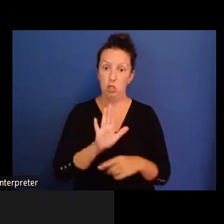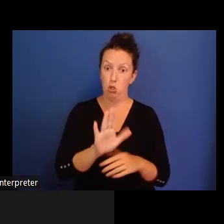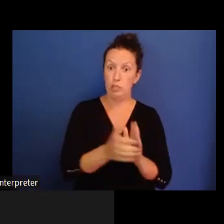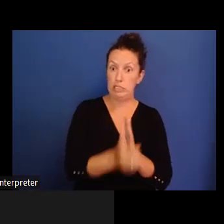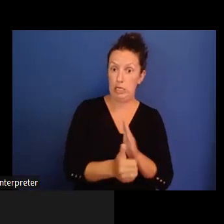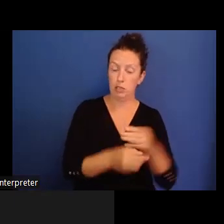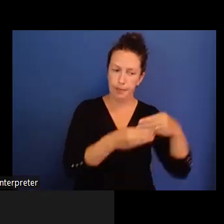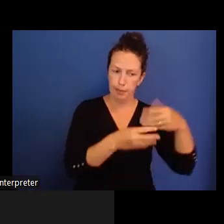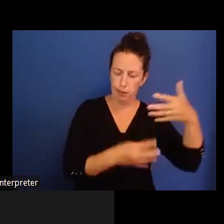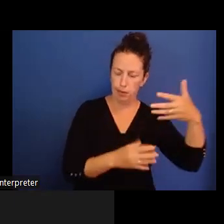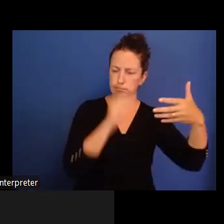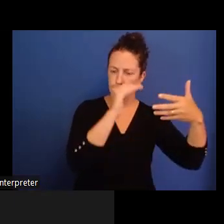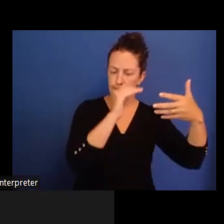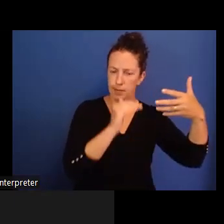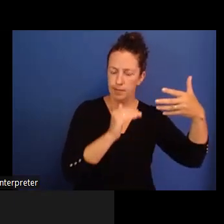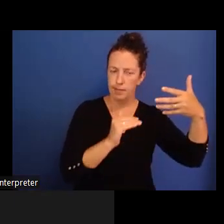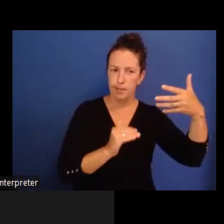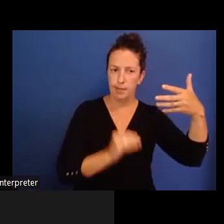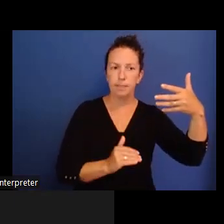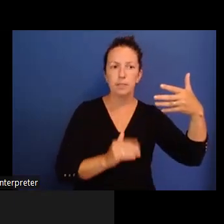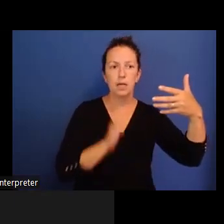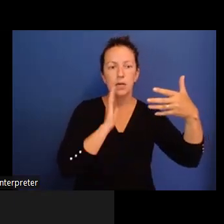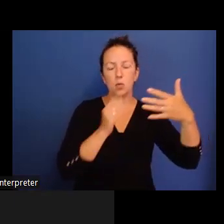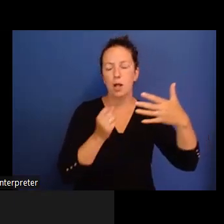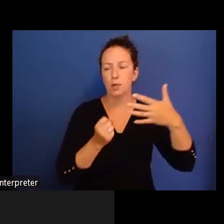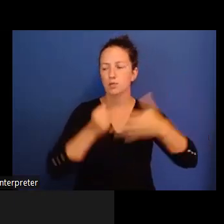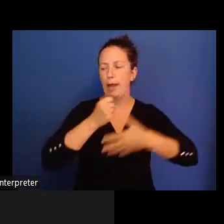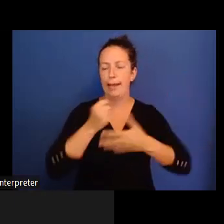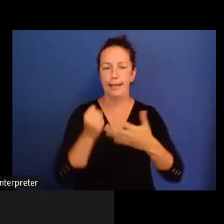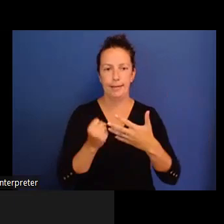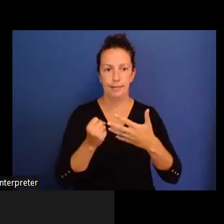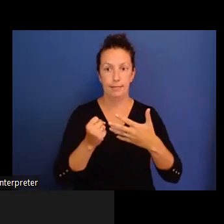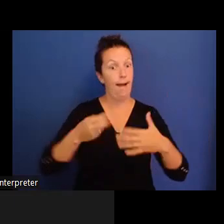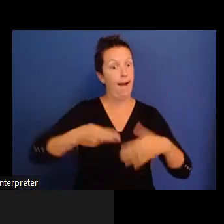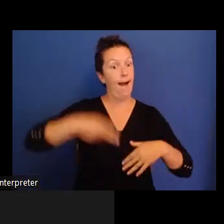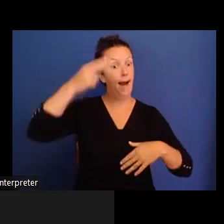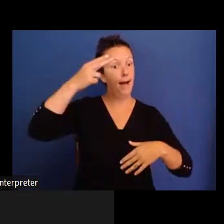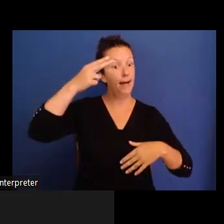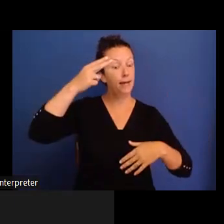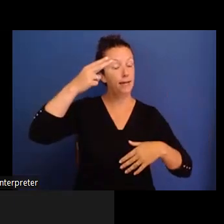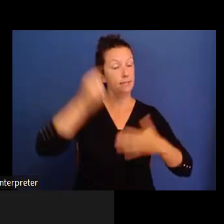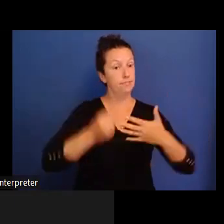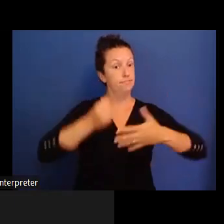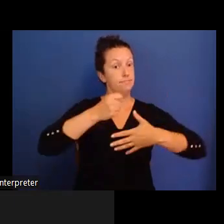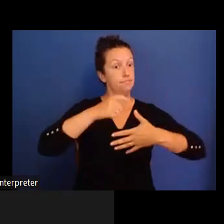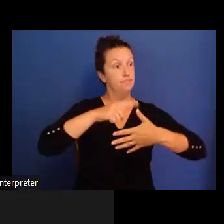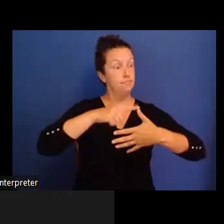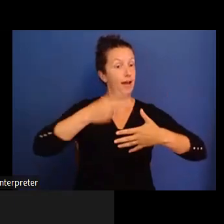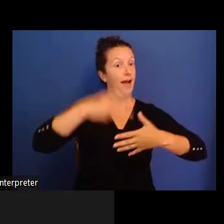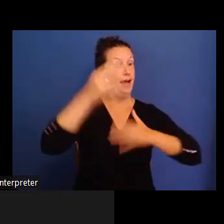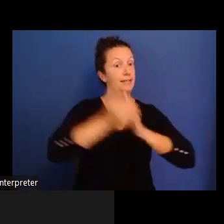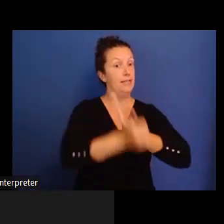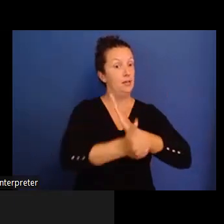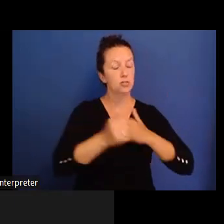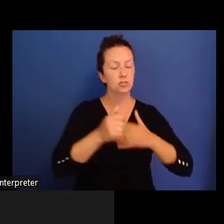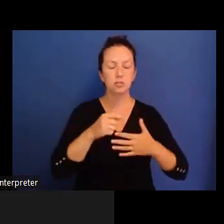and it shows them sort of ranking from high to low. So high being, the ones